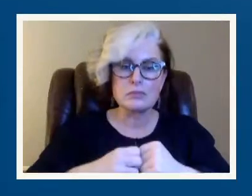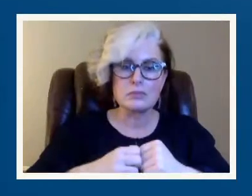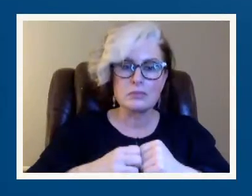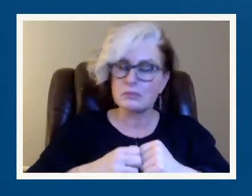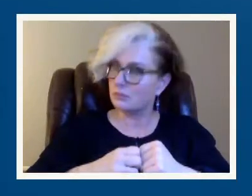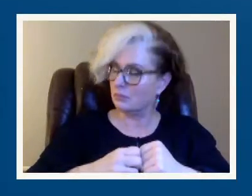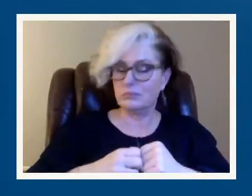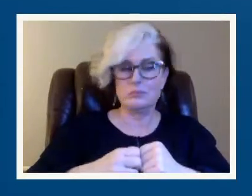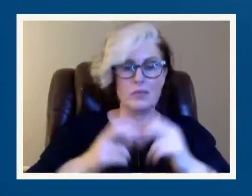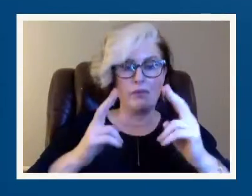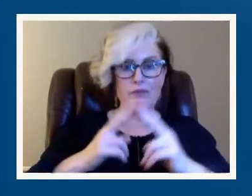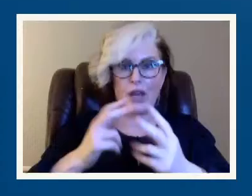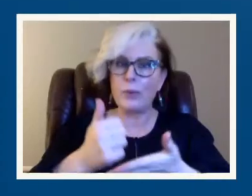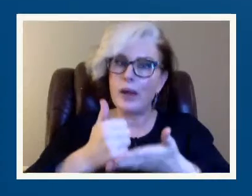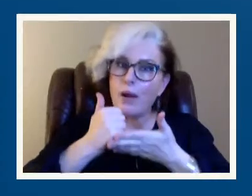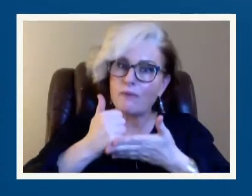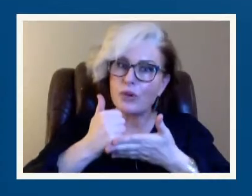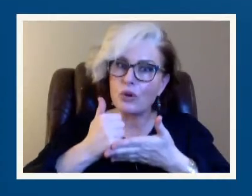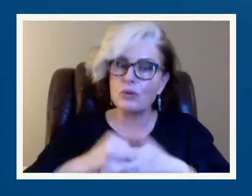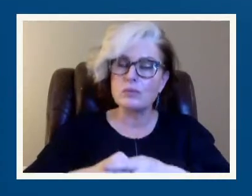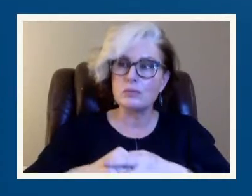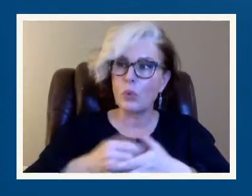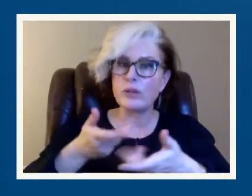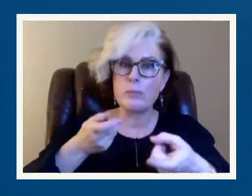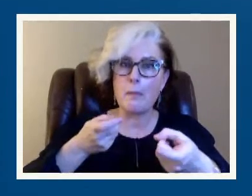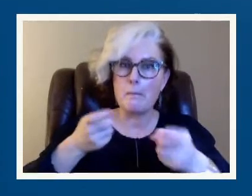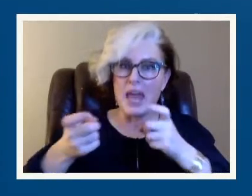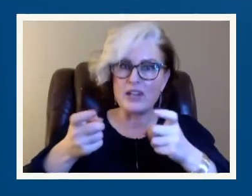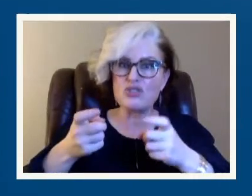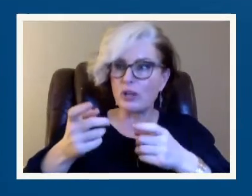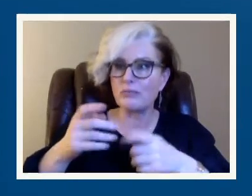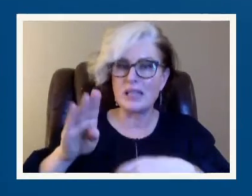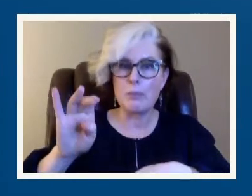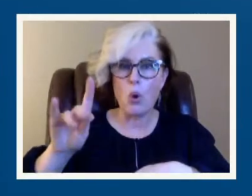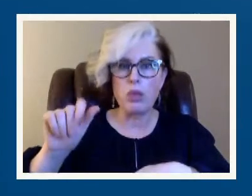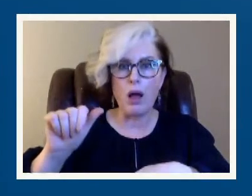It was very helpful in dealing with this disease.